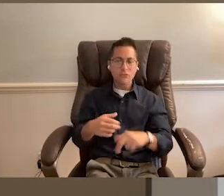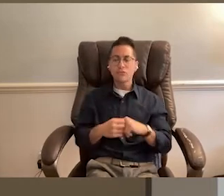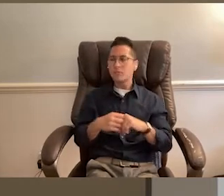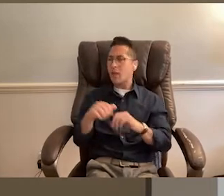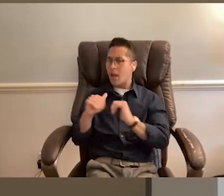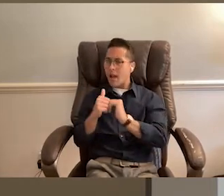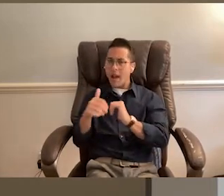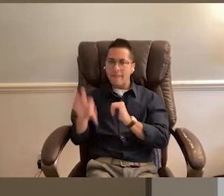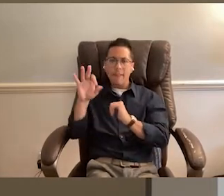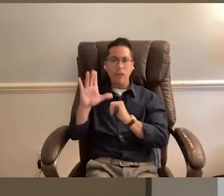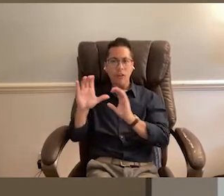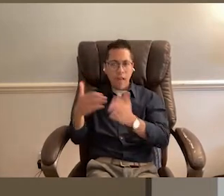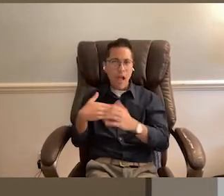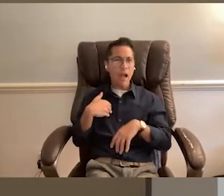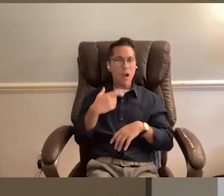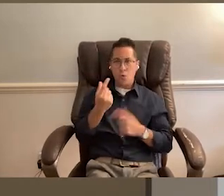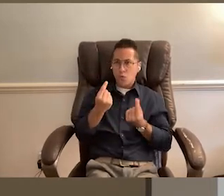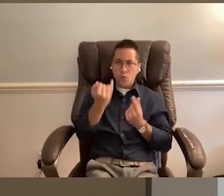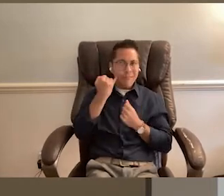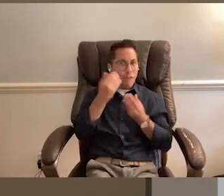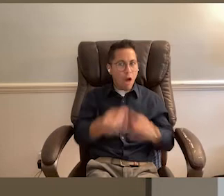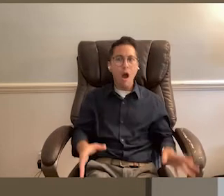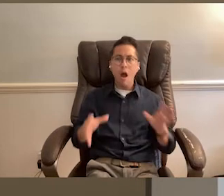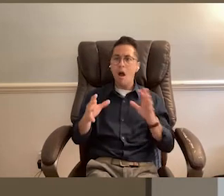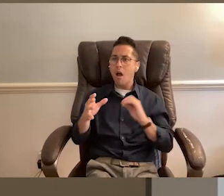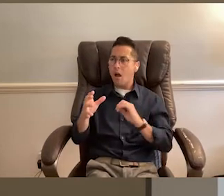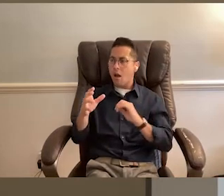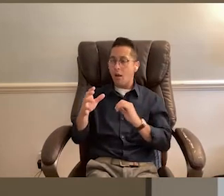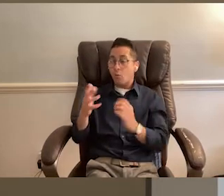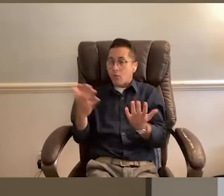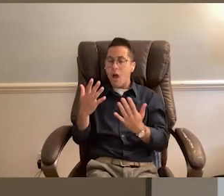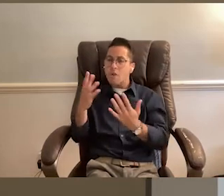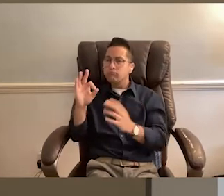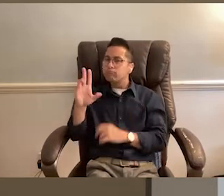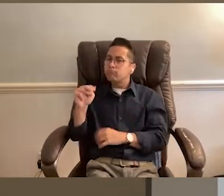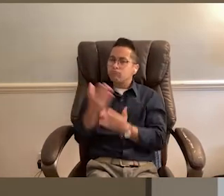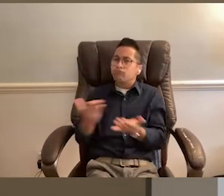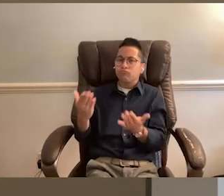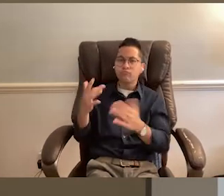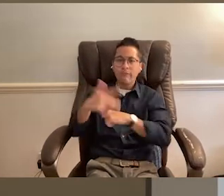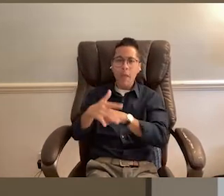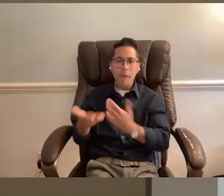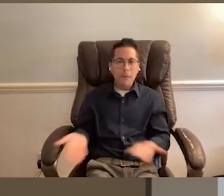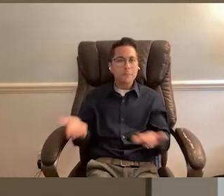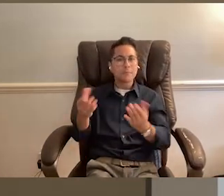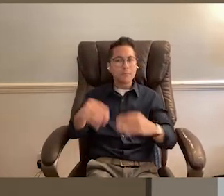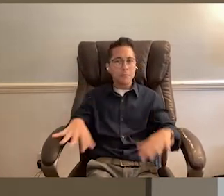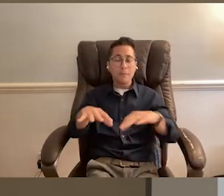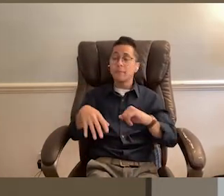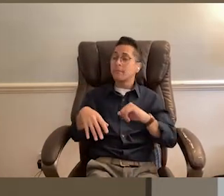so many things that they've never heard of. Our students follow the University of North Florida's academic